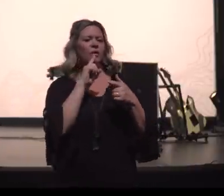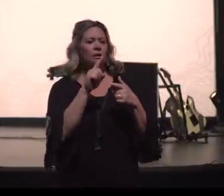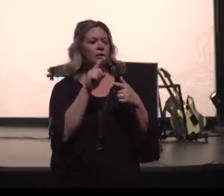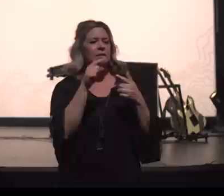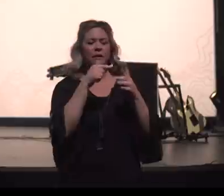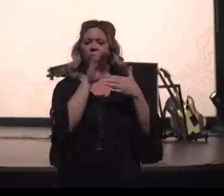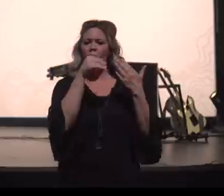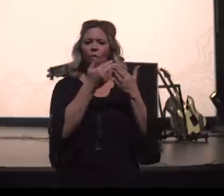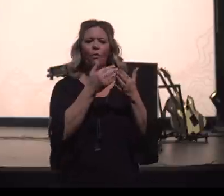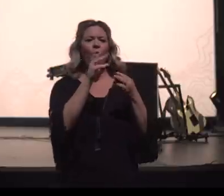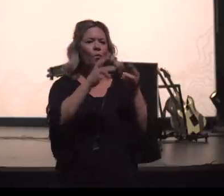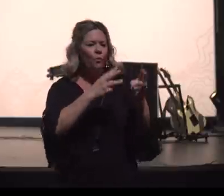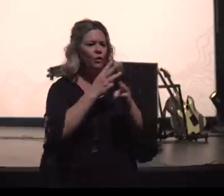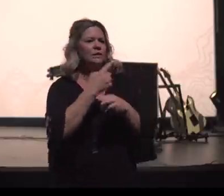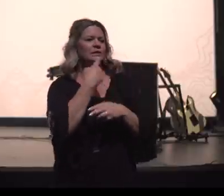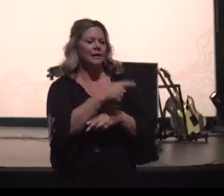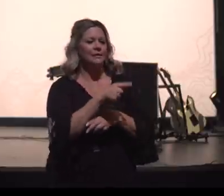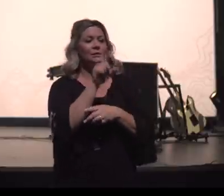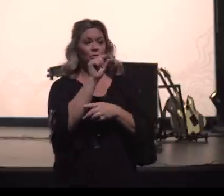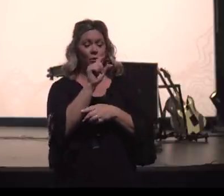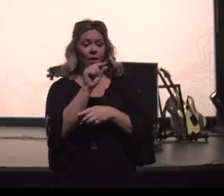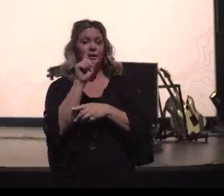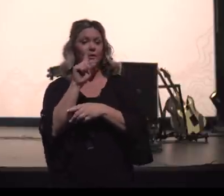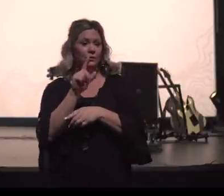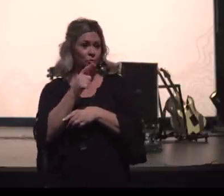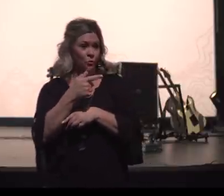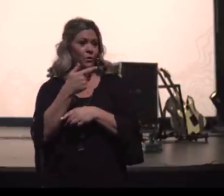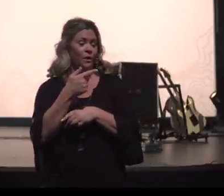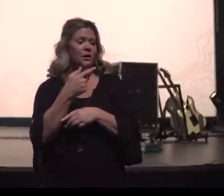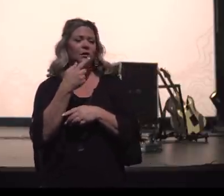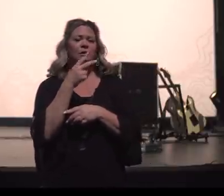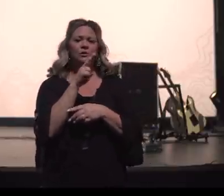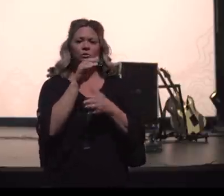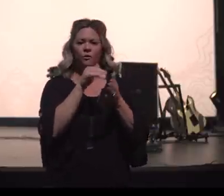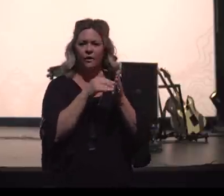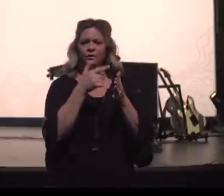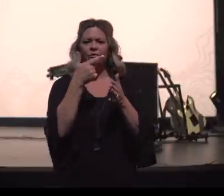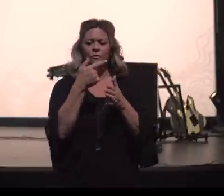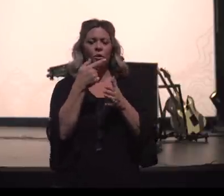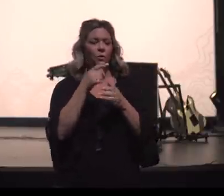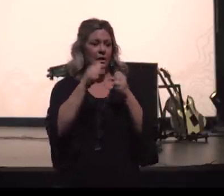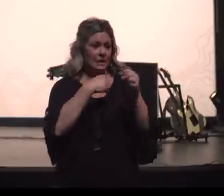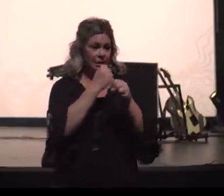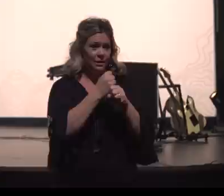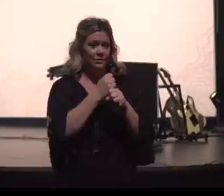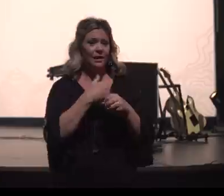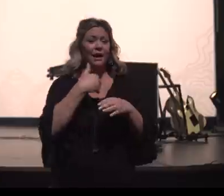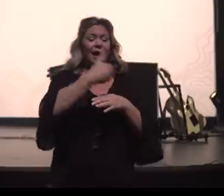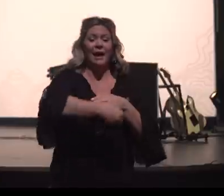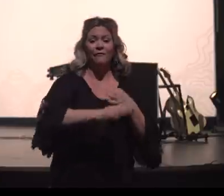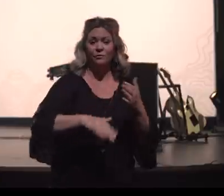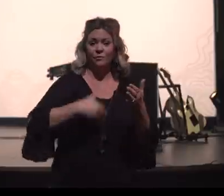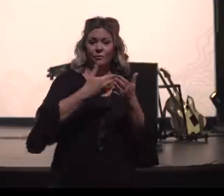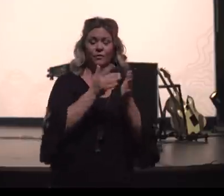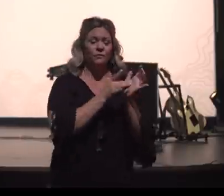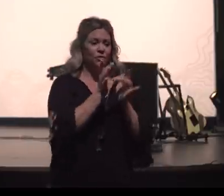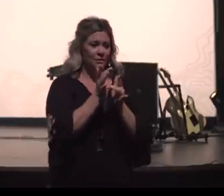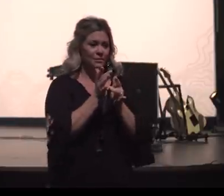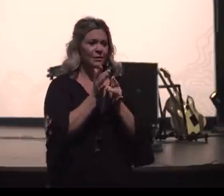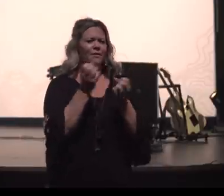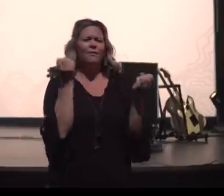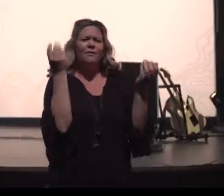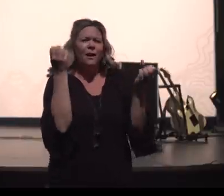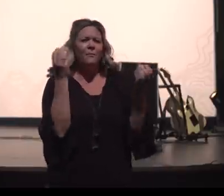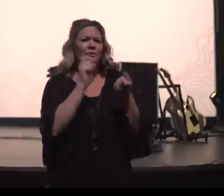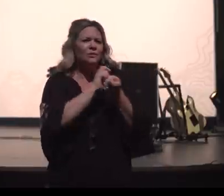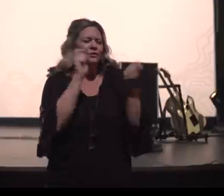says it's the year 2021 is because it's 2021 years after the birth of one person, Jesus. That's how much